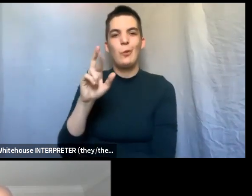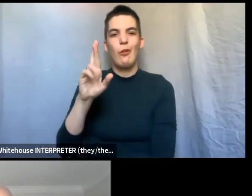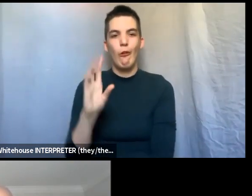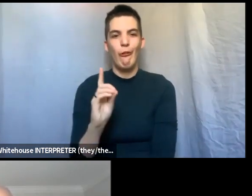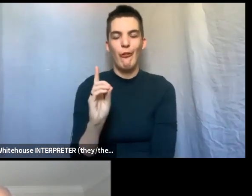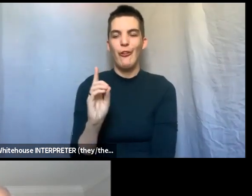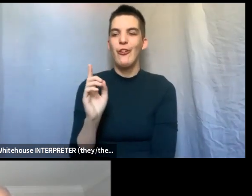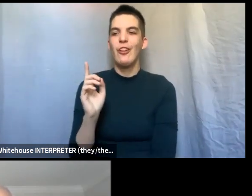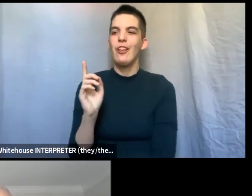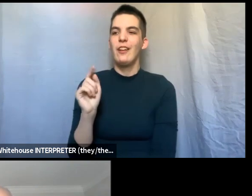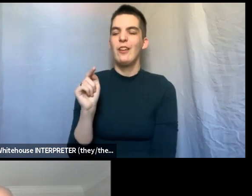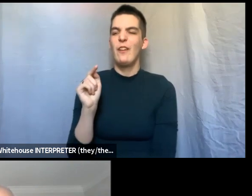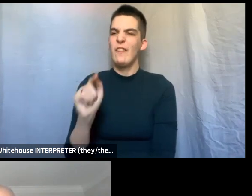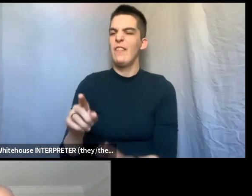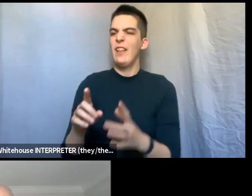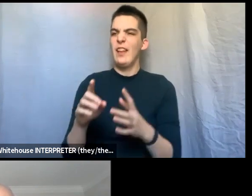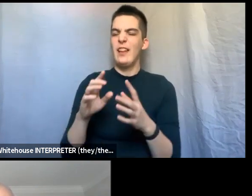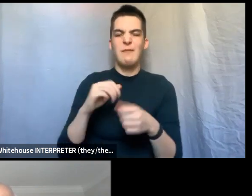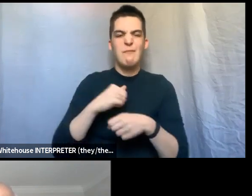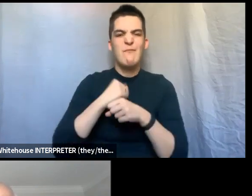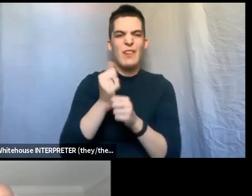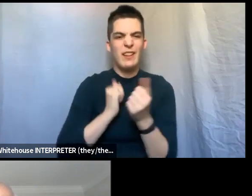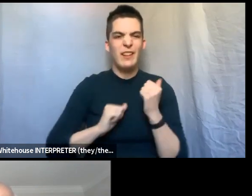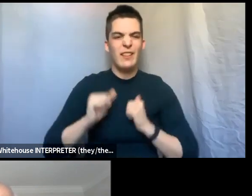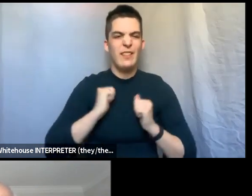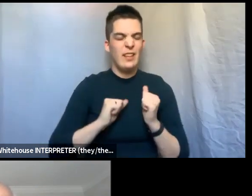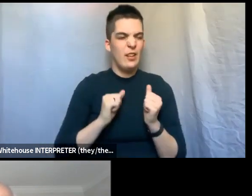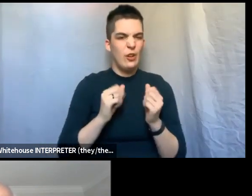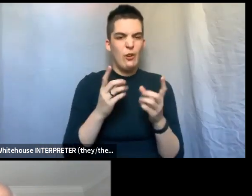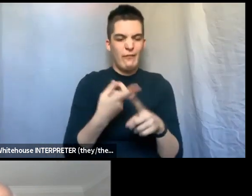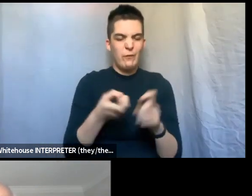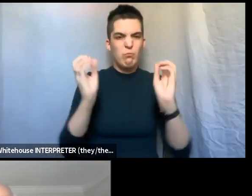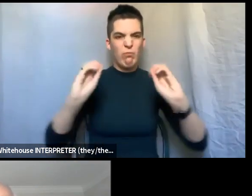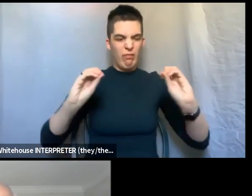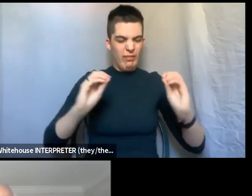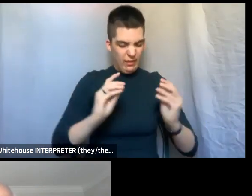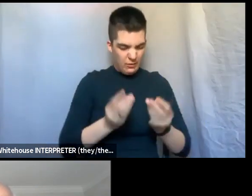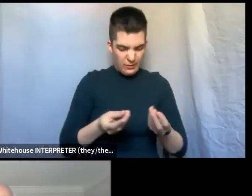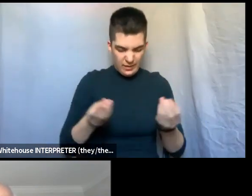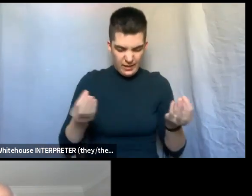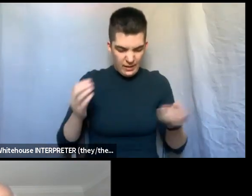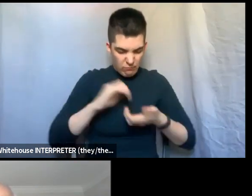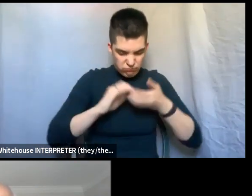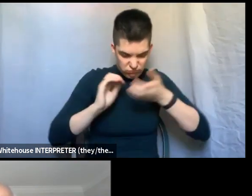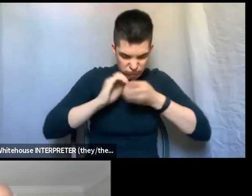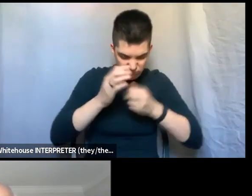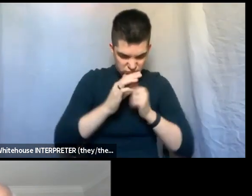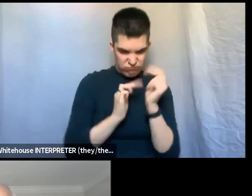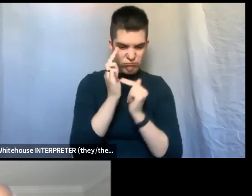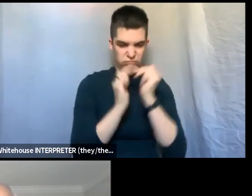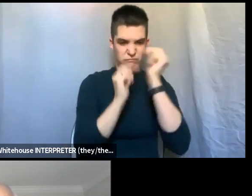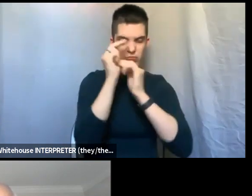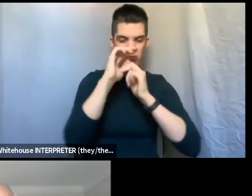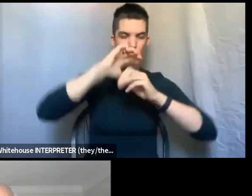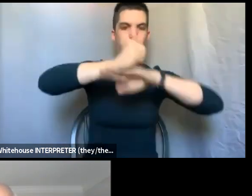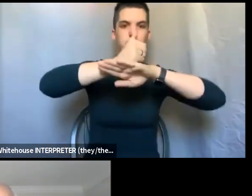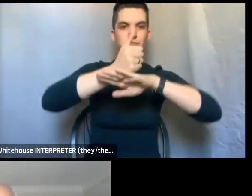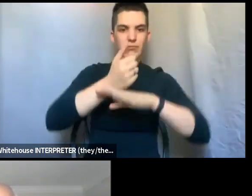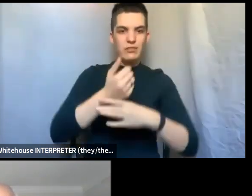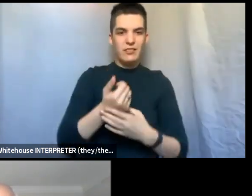from scratch, where collaboration is at its heart. And for God's sake, speaking of hardship